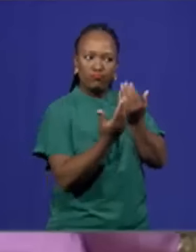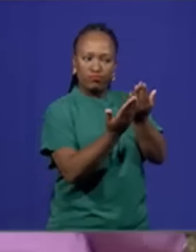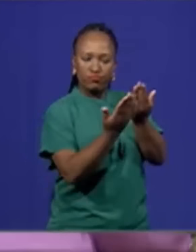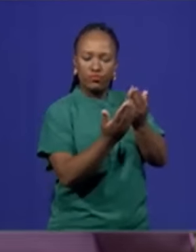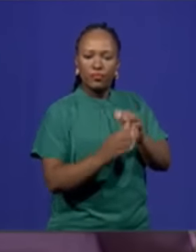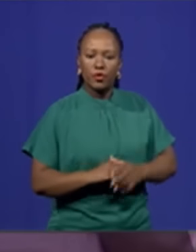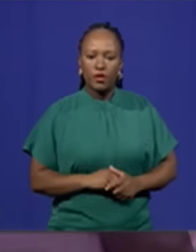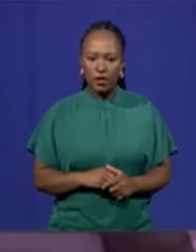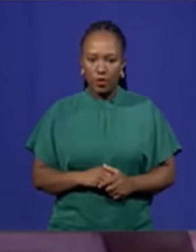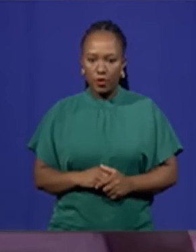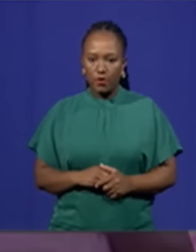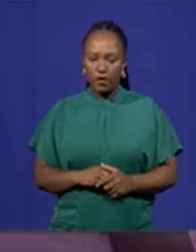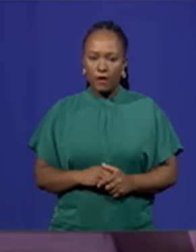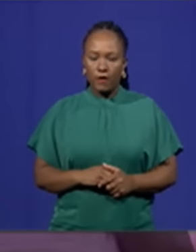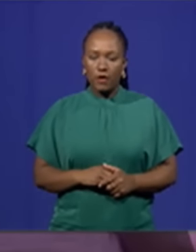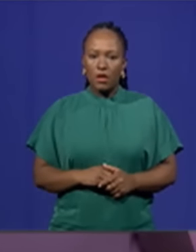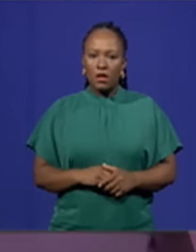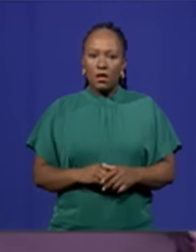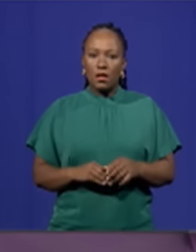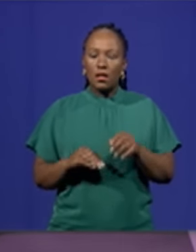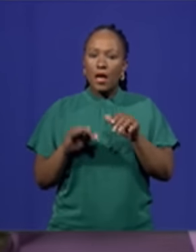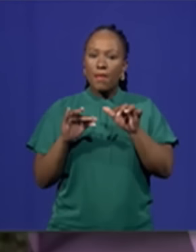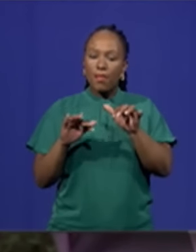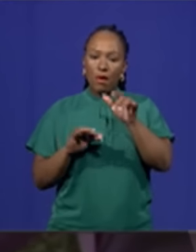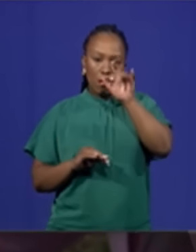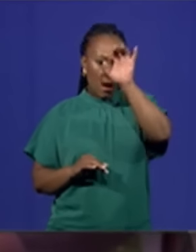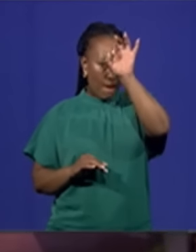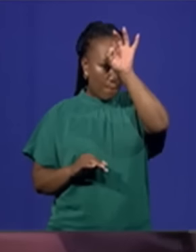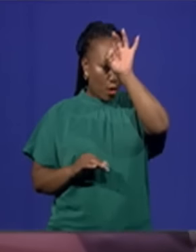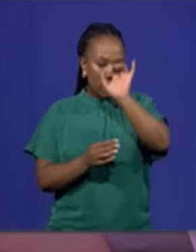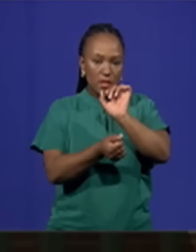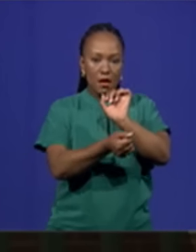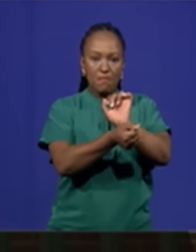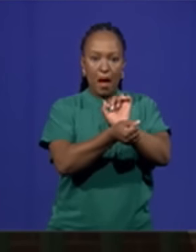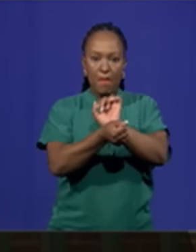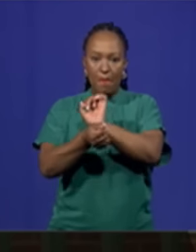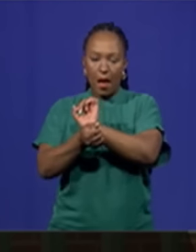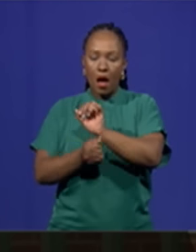Pete had arrested 80 police officers earlier this morning.